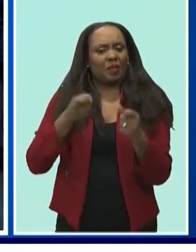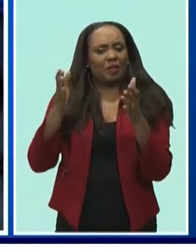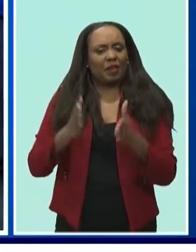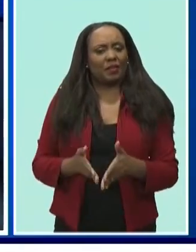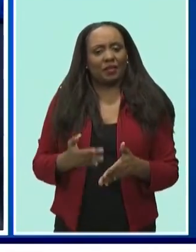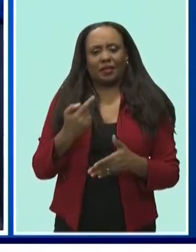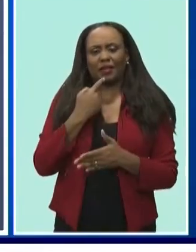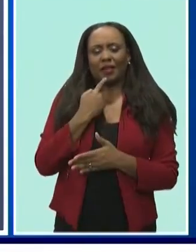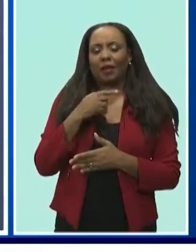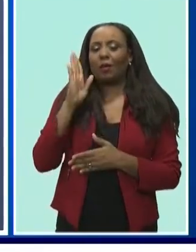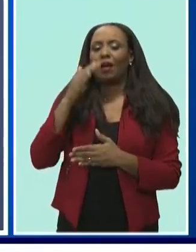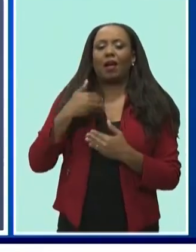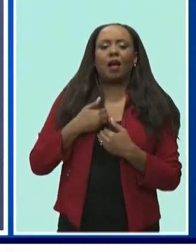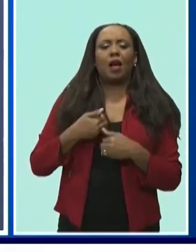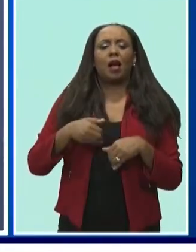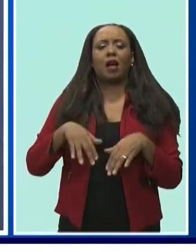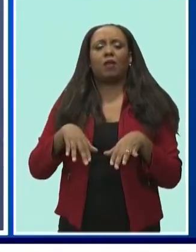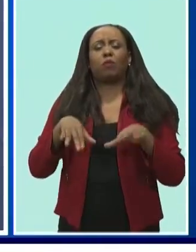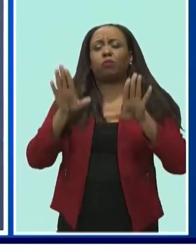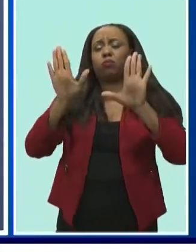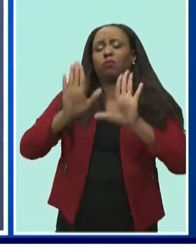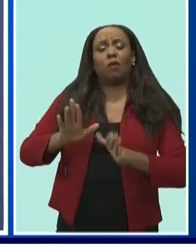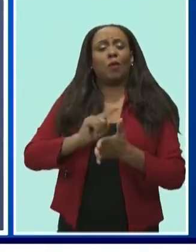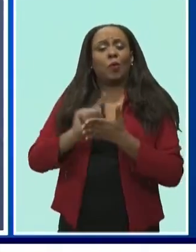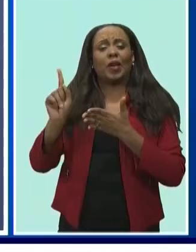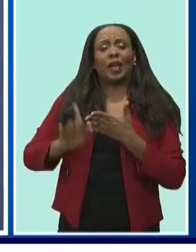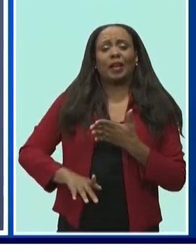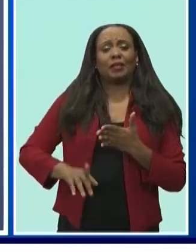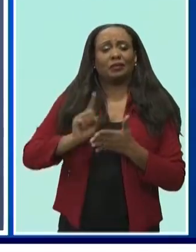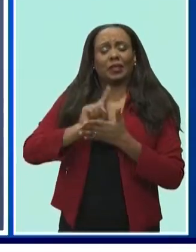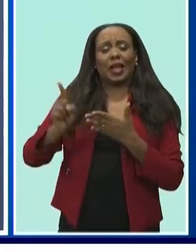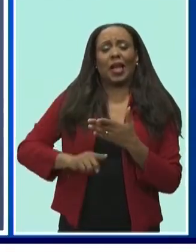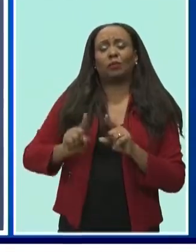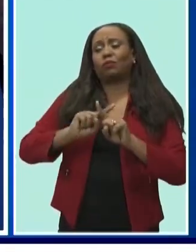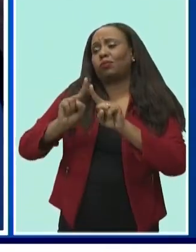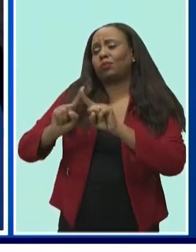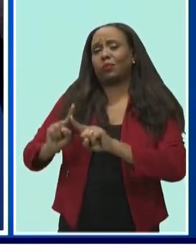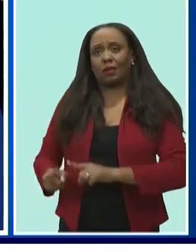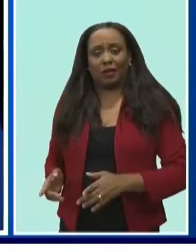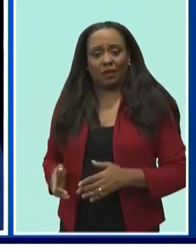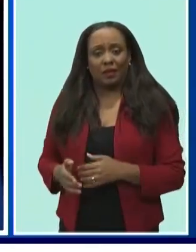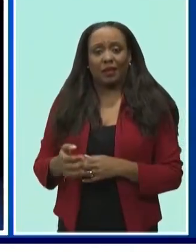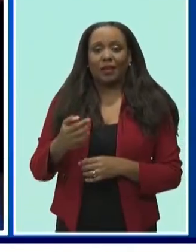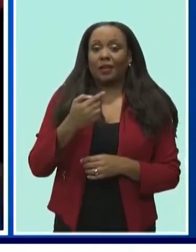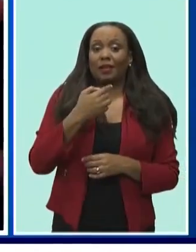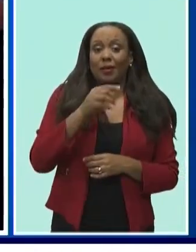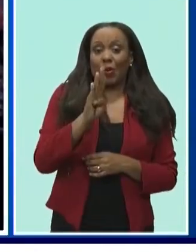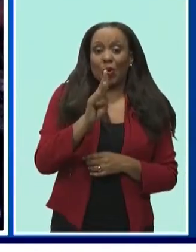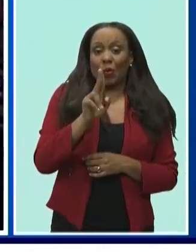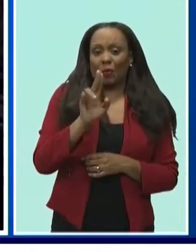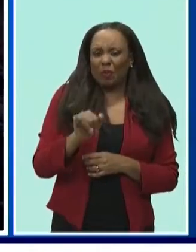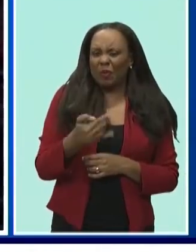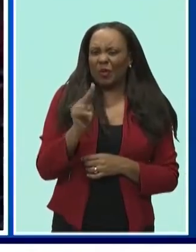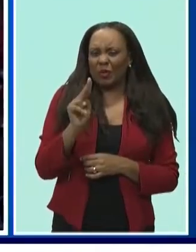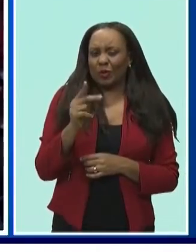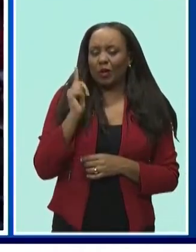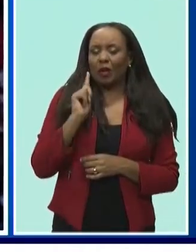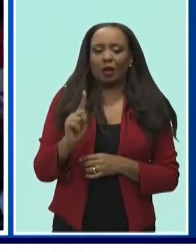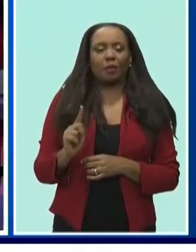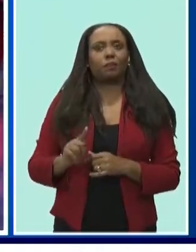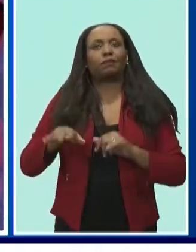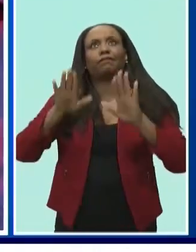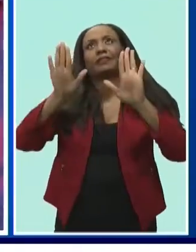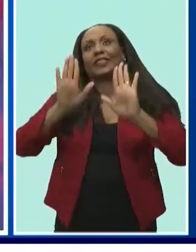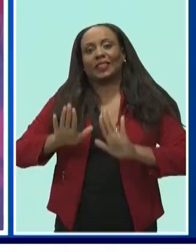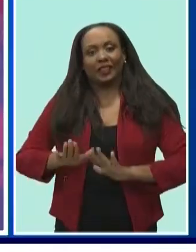to expect a star-studded weekend of events. She says the Long Walk to Freedom tour is a night not to miss. The show was launched in